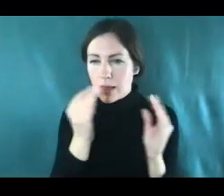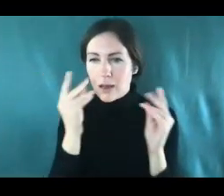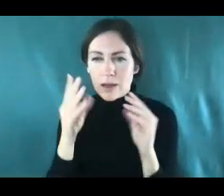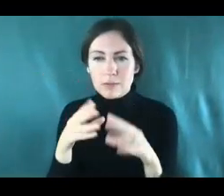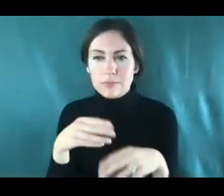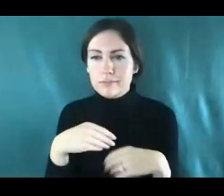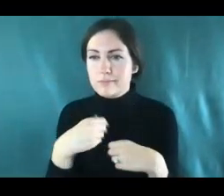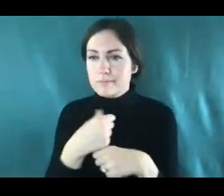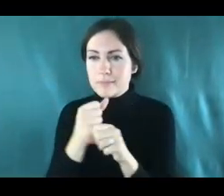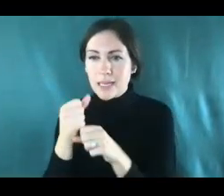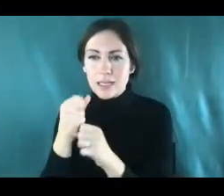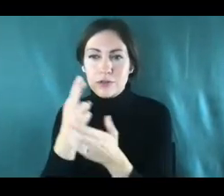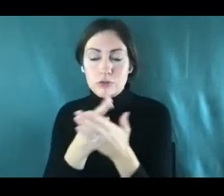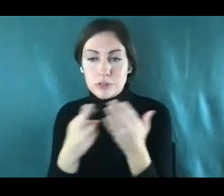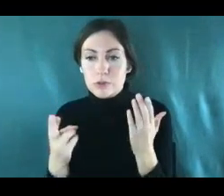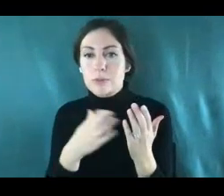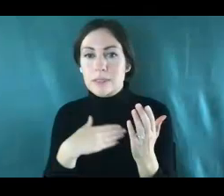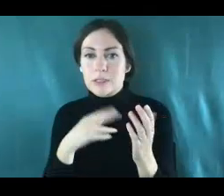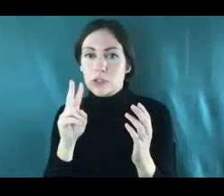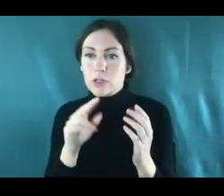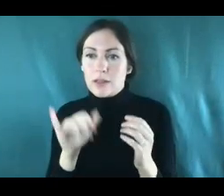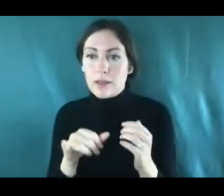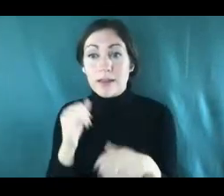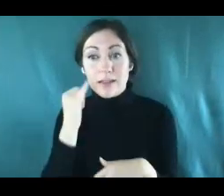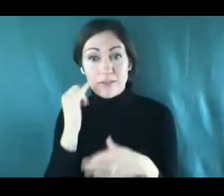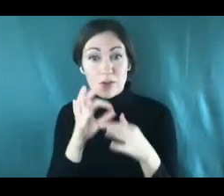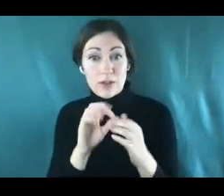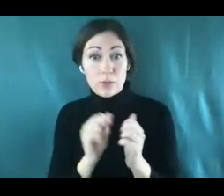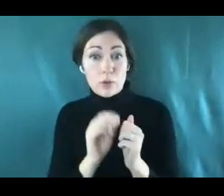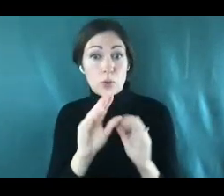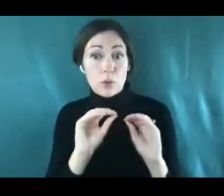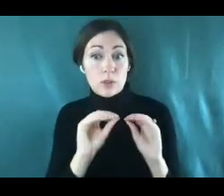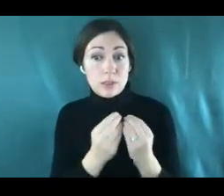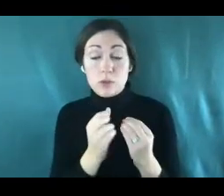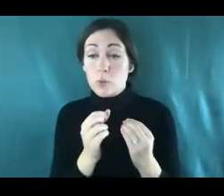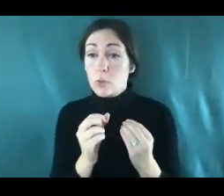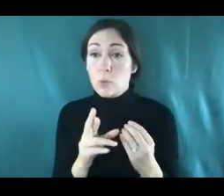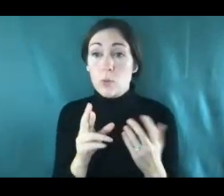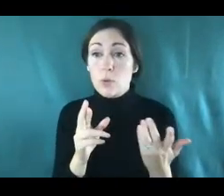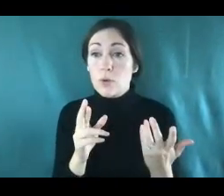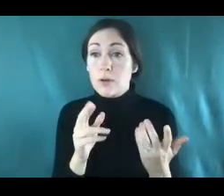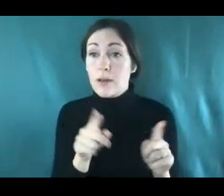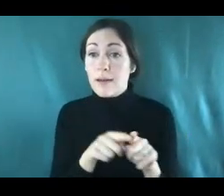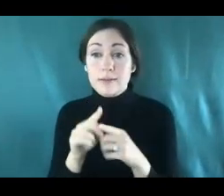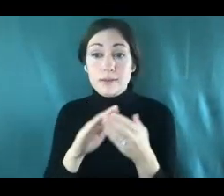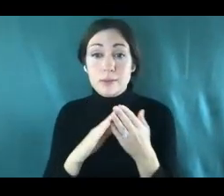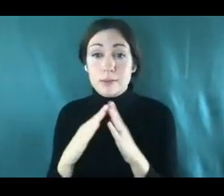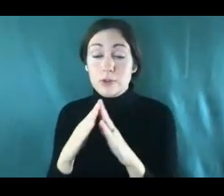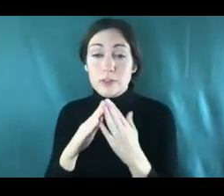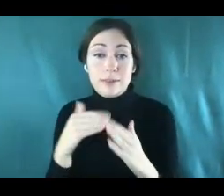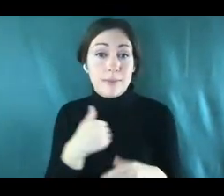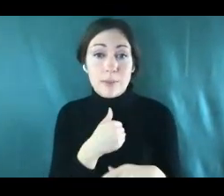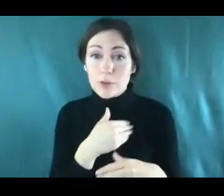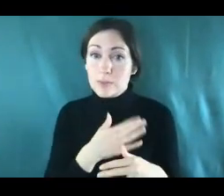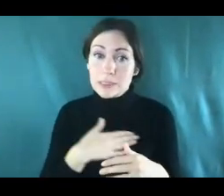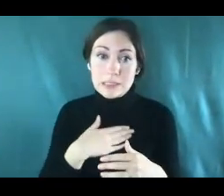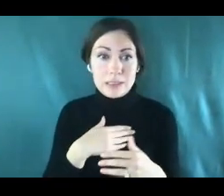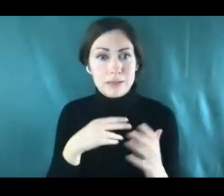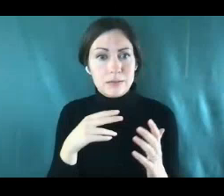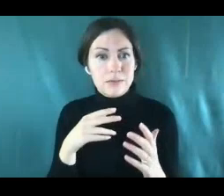resource. So please take a look at this if this is relevant to your organization or as a community member as well. This is a really important